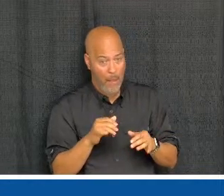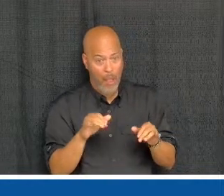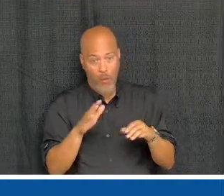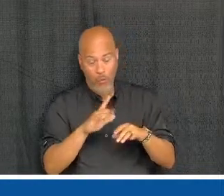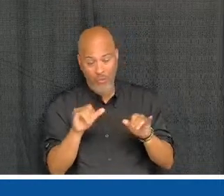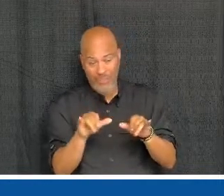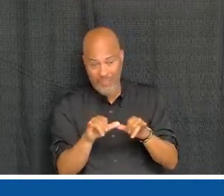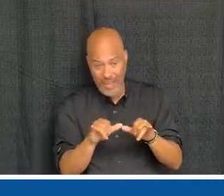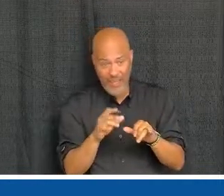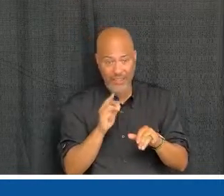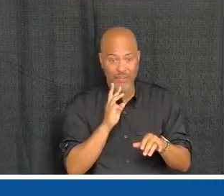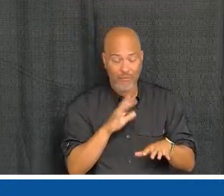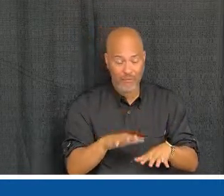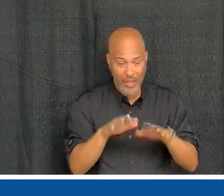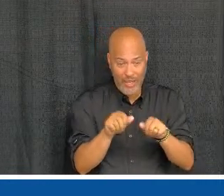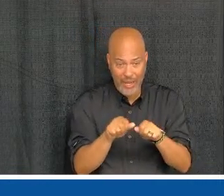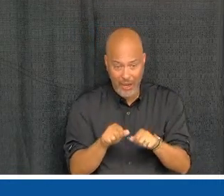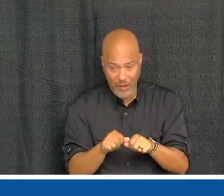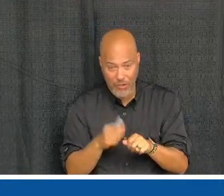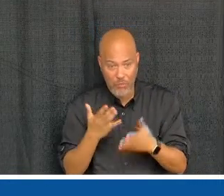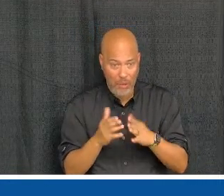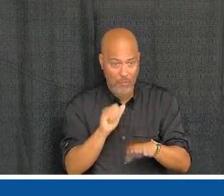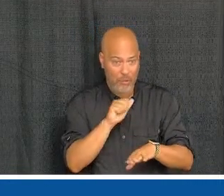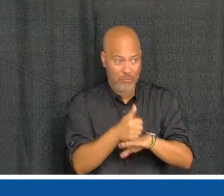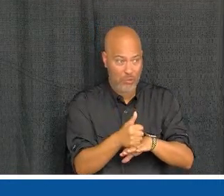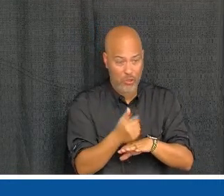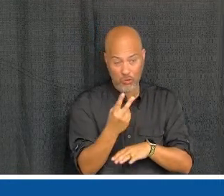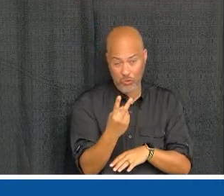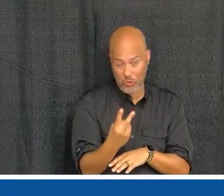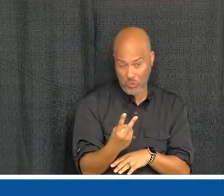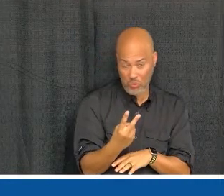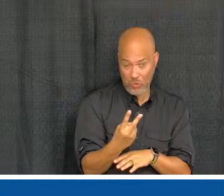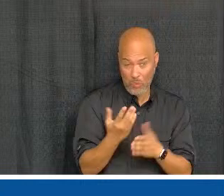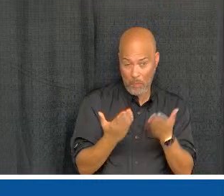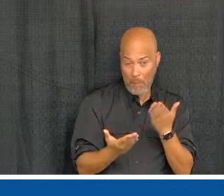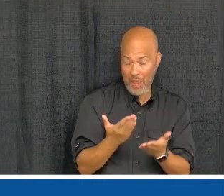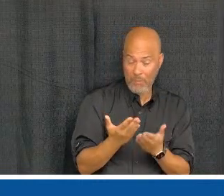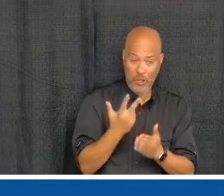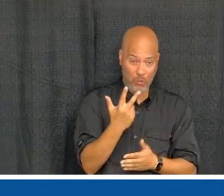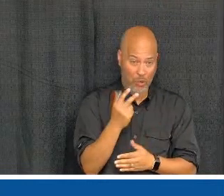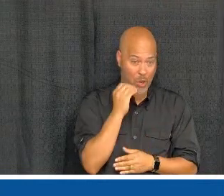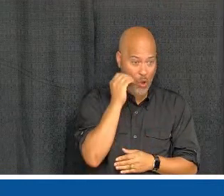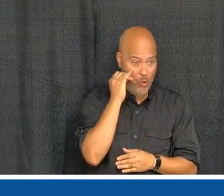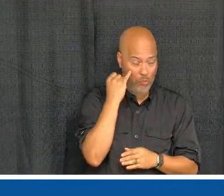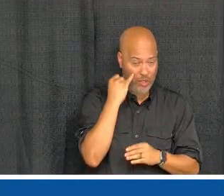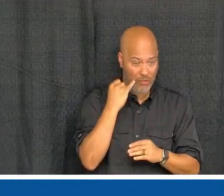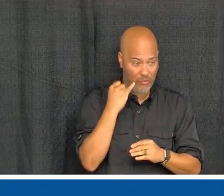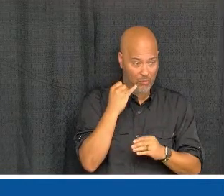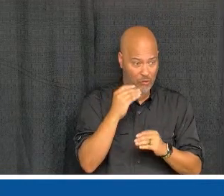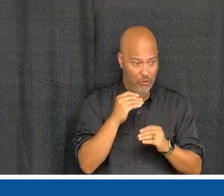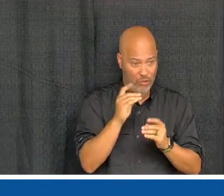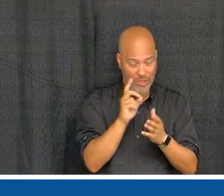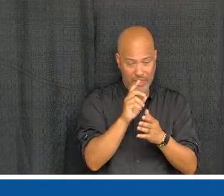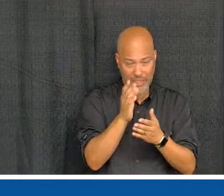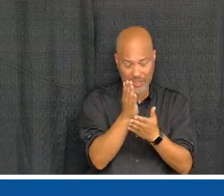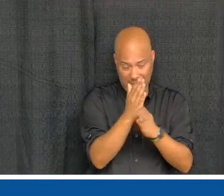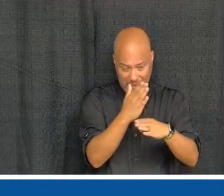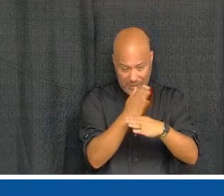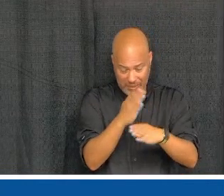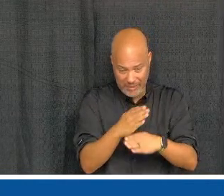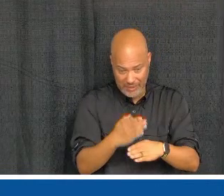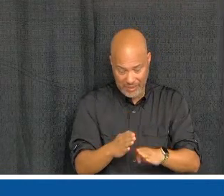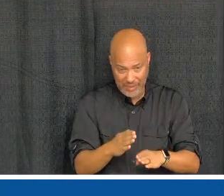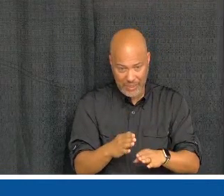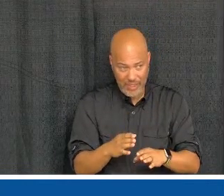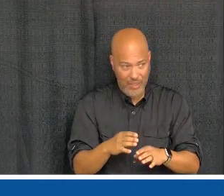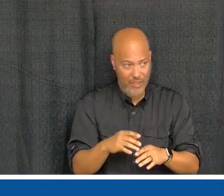the floodplain is, you may be able to fit 2, possibly 3 homes if you divided it carefully there. R1 can